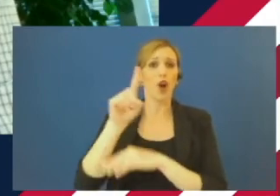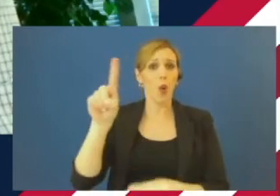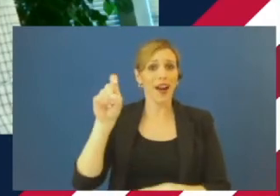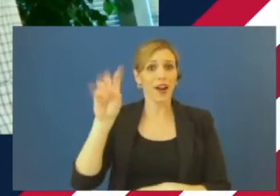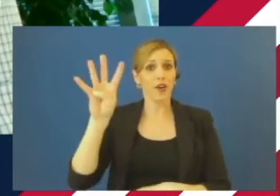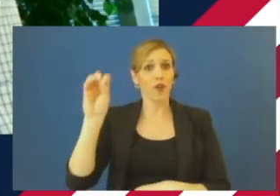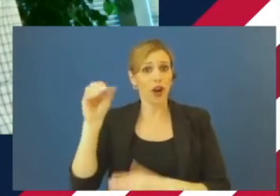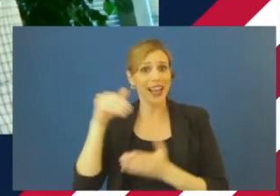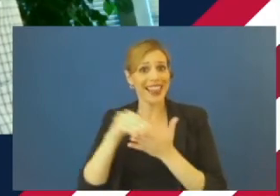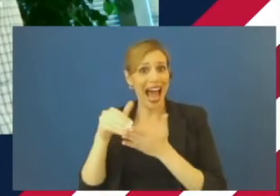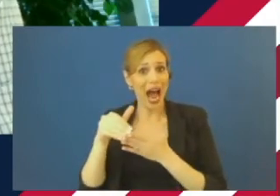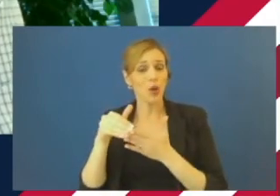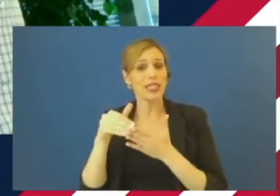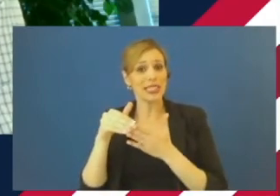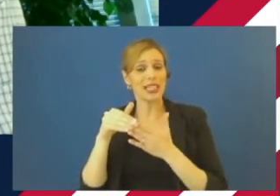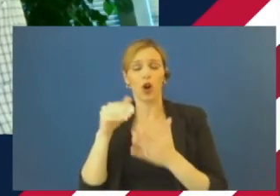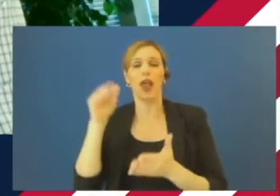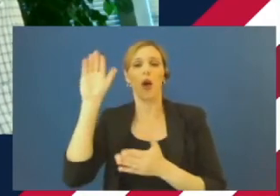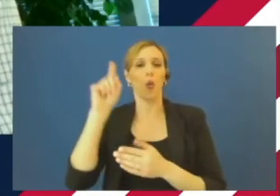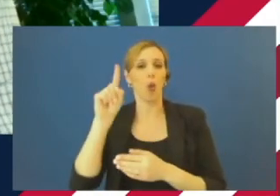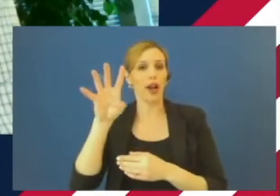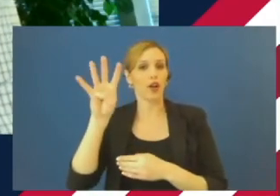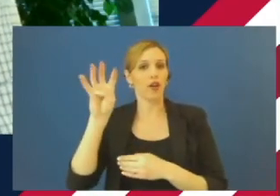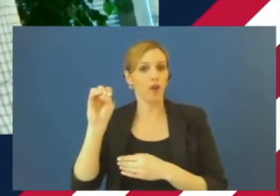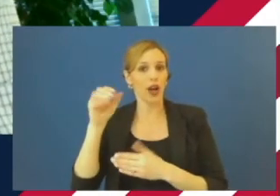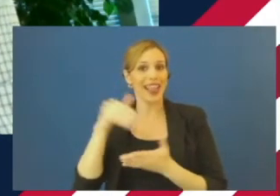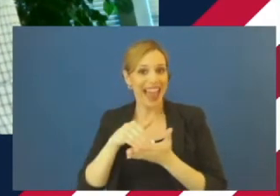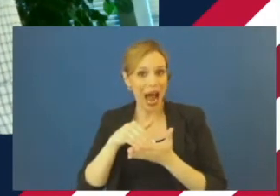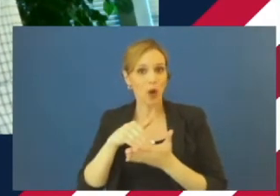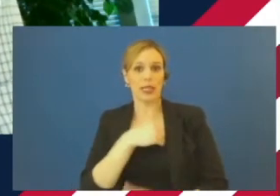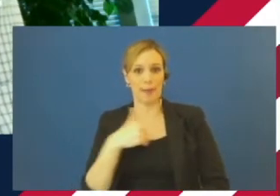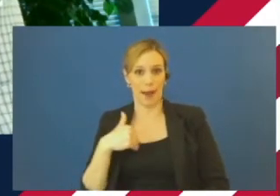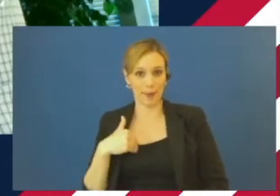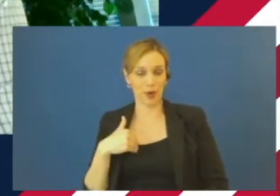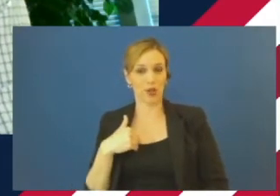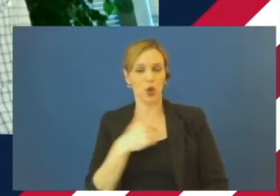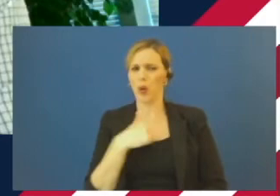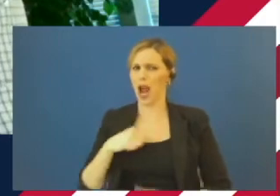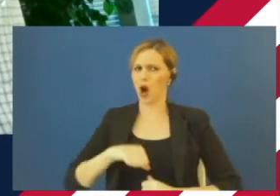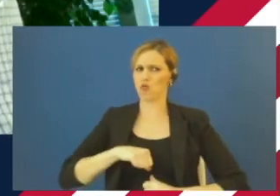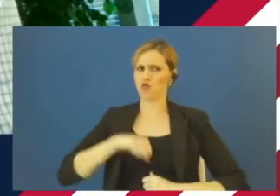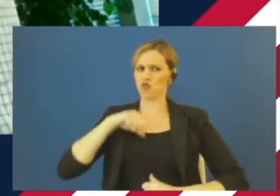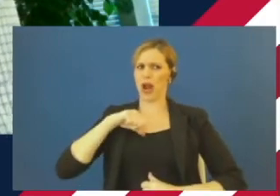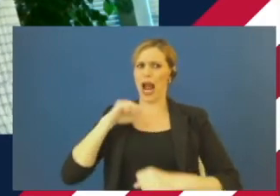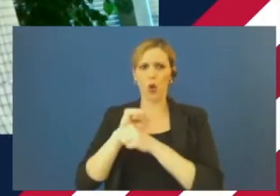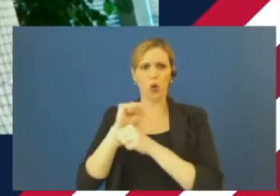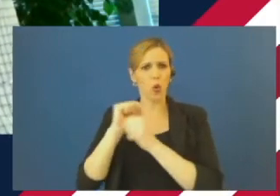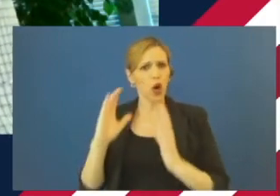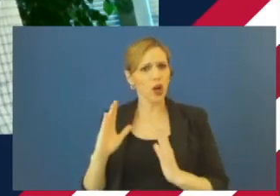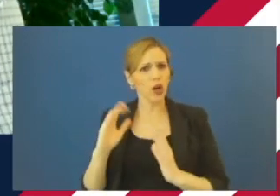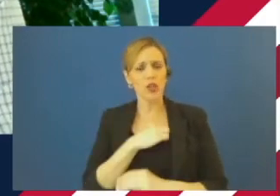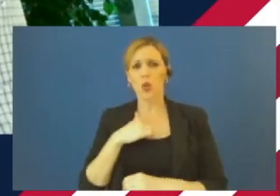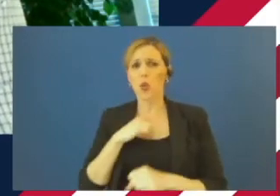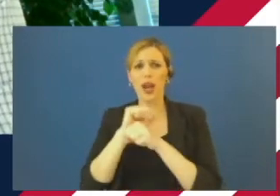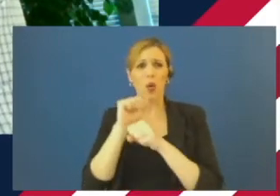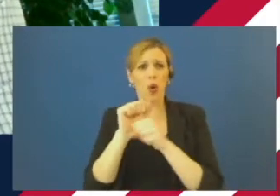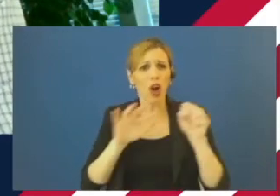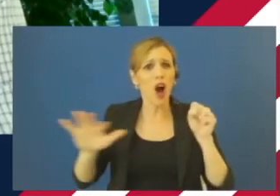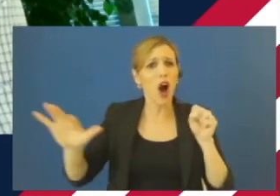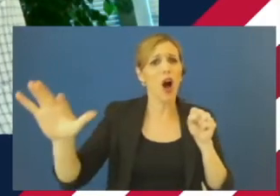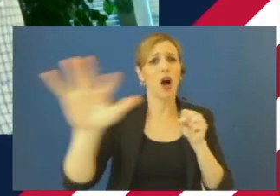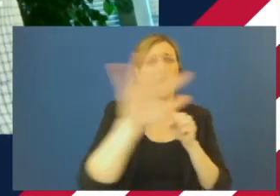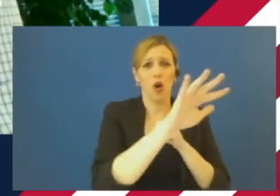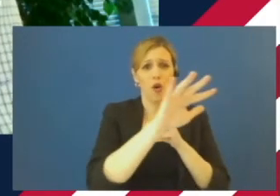members of the North America's building trades unions. We're proud workers that work throughout every sector of the economy. We work